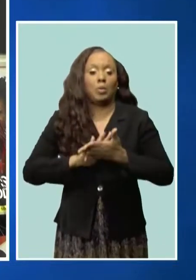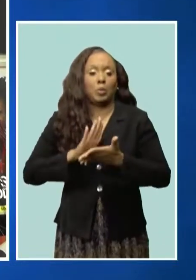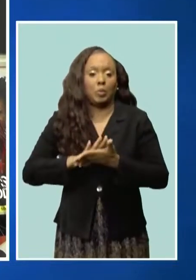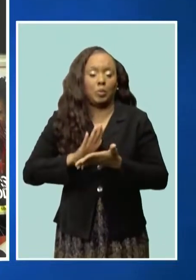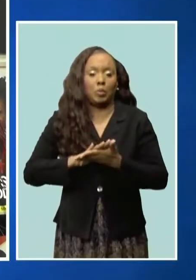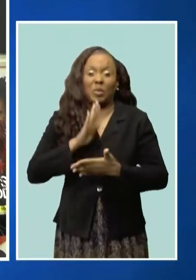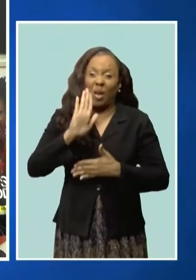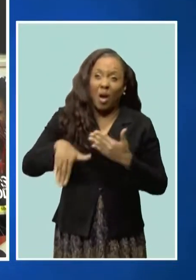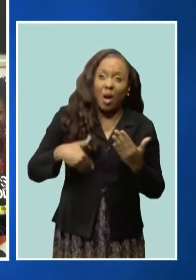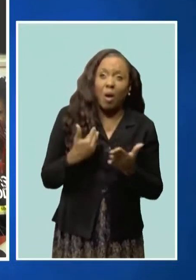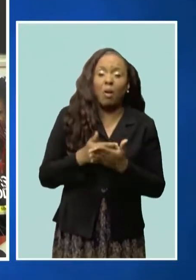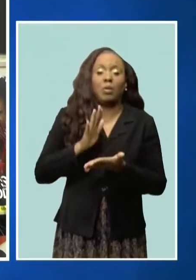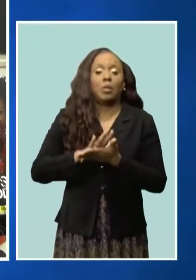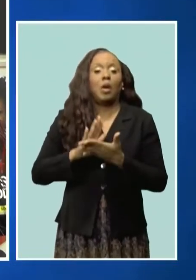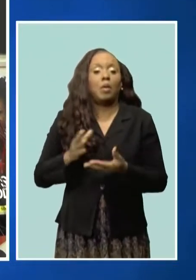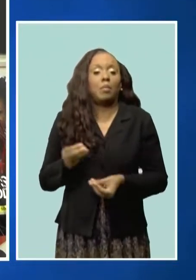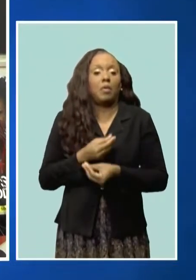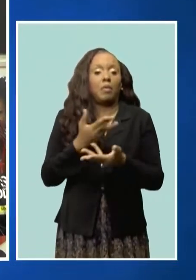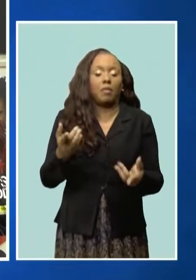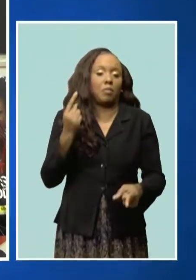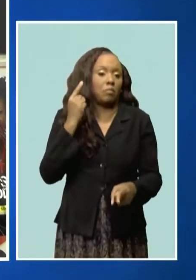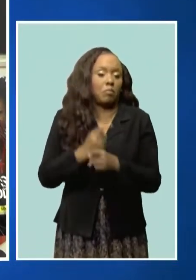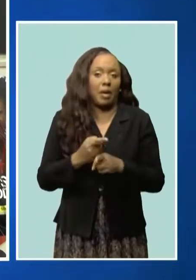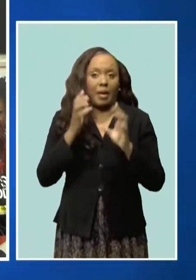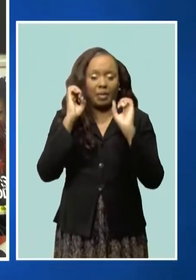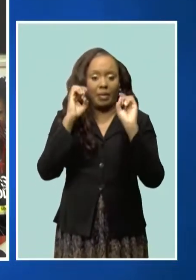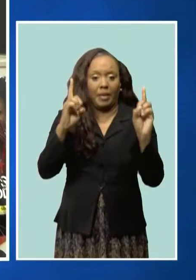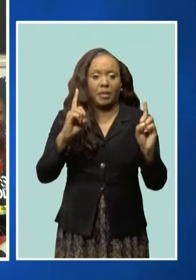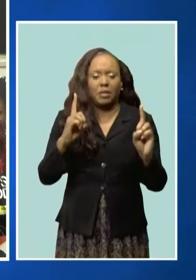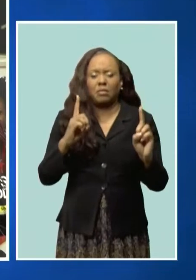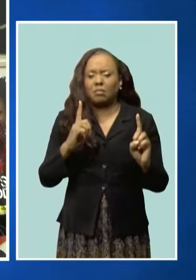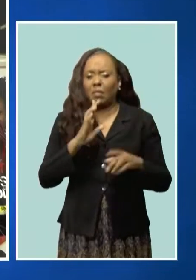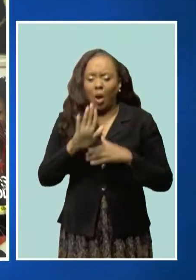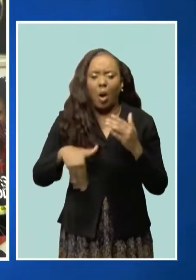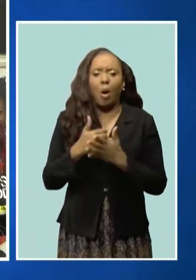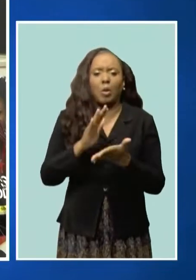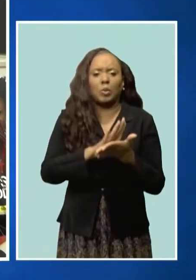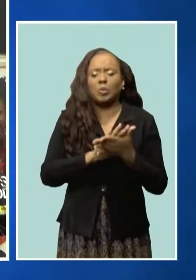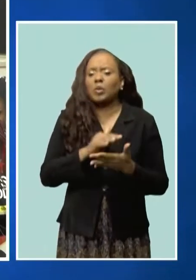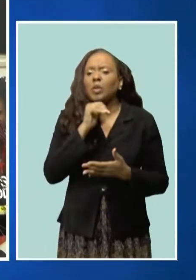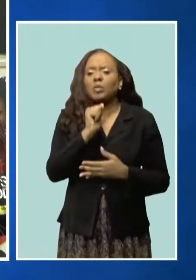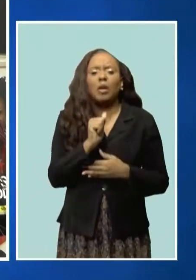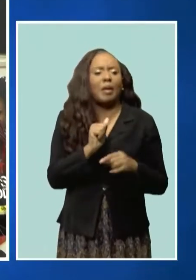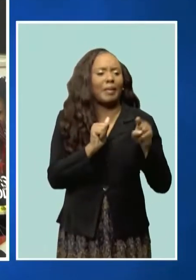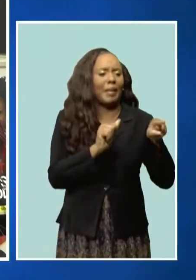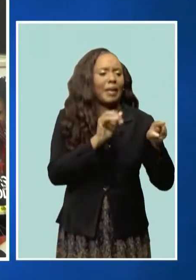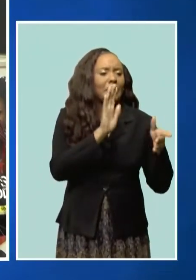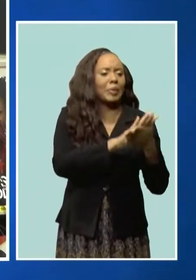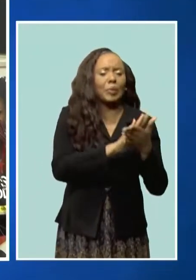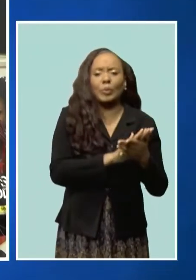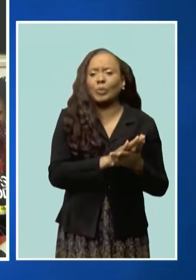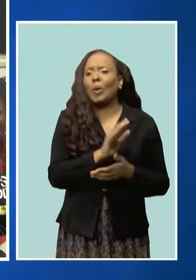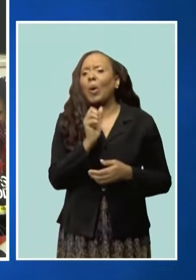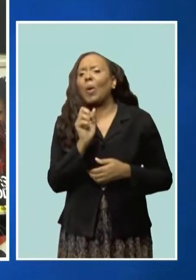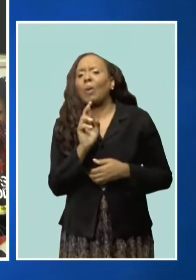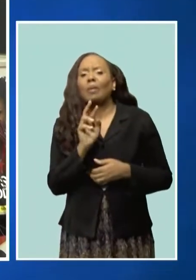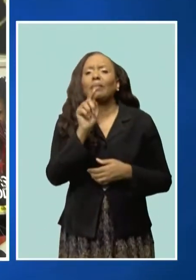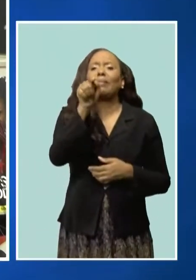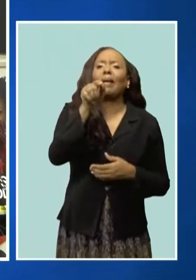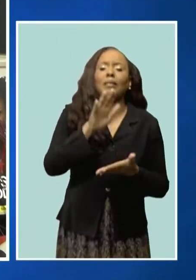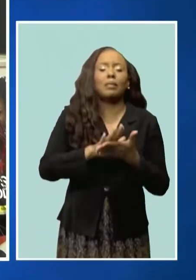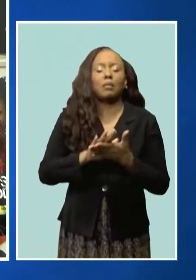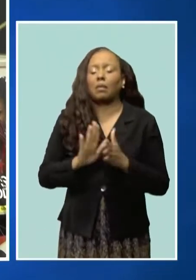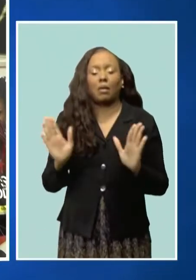provides the right type of education that suits the strengths of our children. And therefore, you're going to have to make some choices,